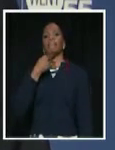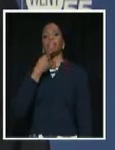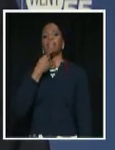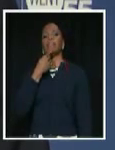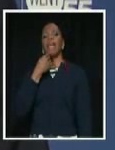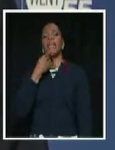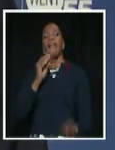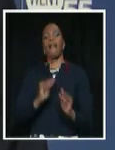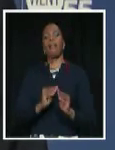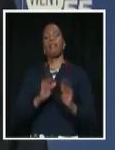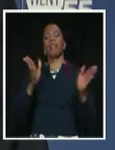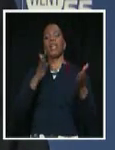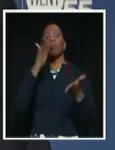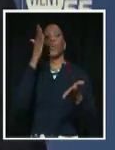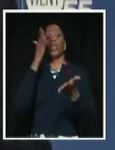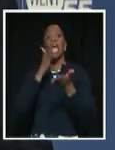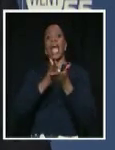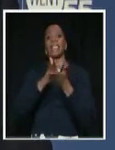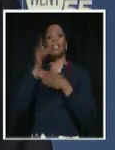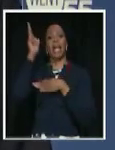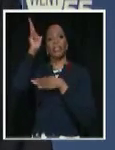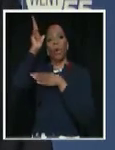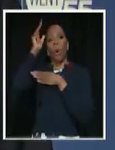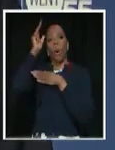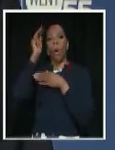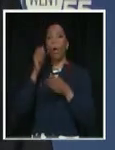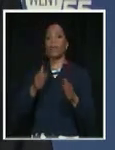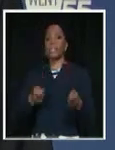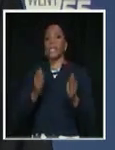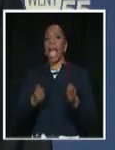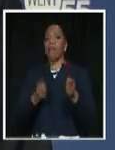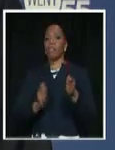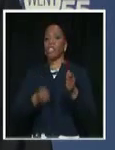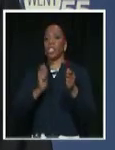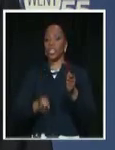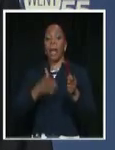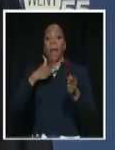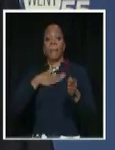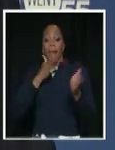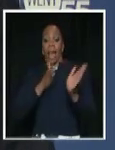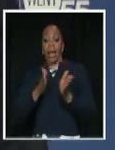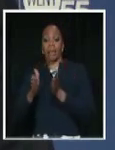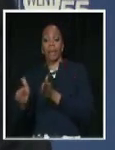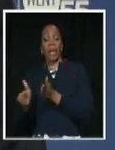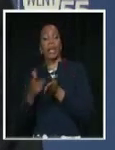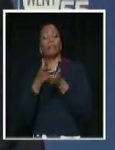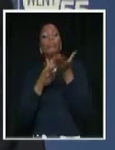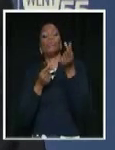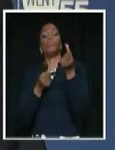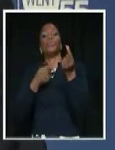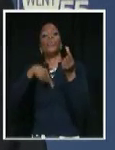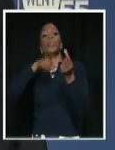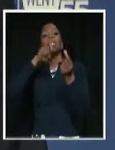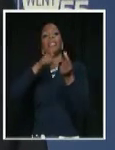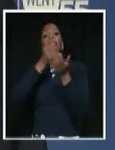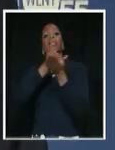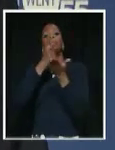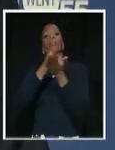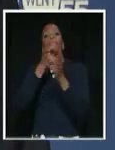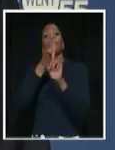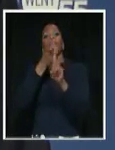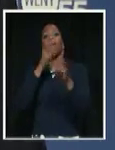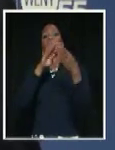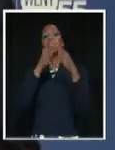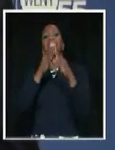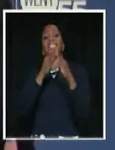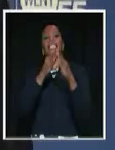horse carriages in New York City. That would be my plan, my administration's plan. We would need the approval of the City Council, but we'll get it